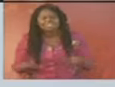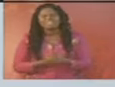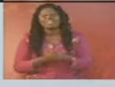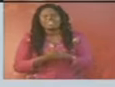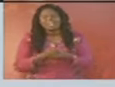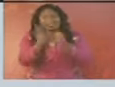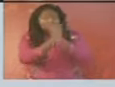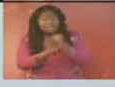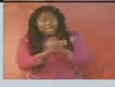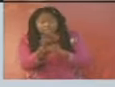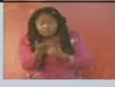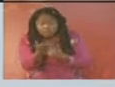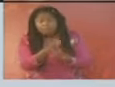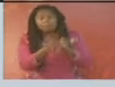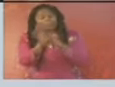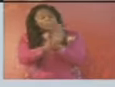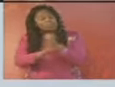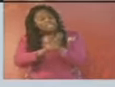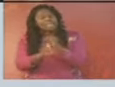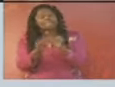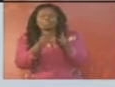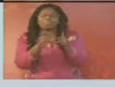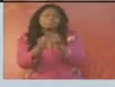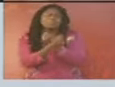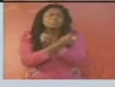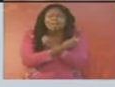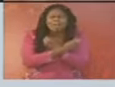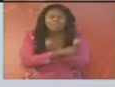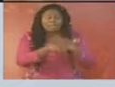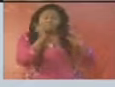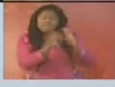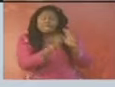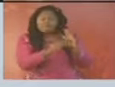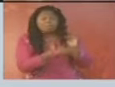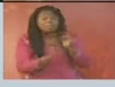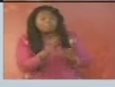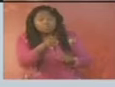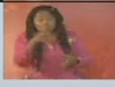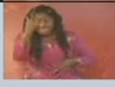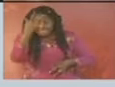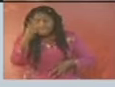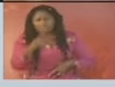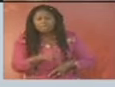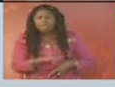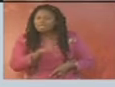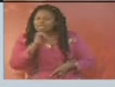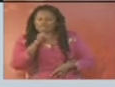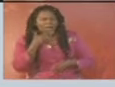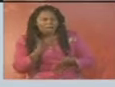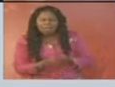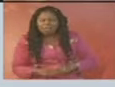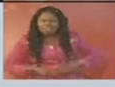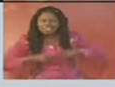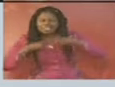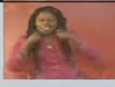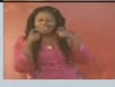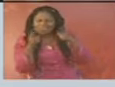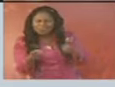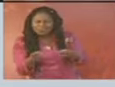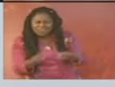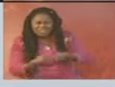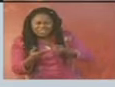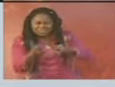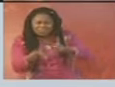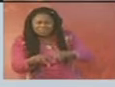Stay home if you are ill. COVID-19 is not a present you should give to anyone. Remember to adhere to the simple